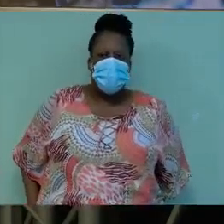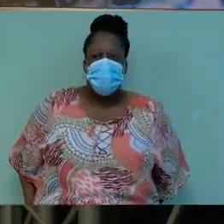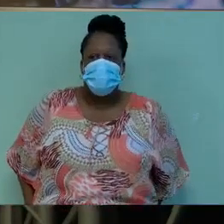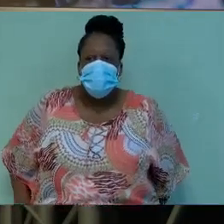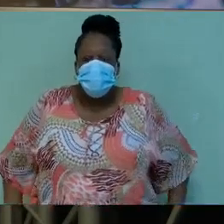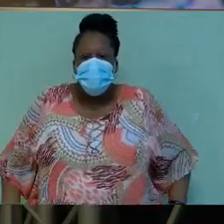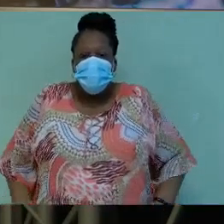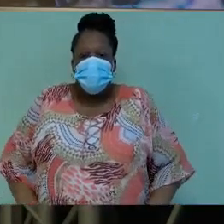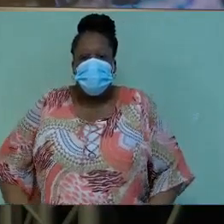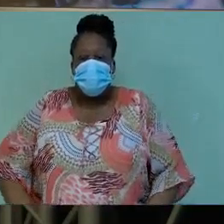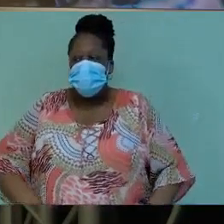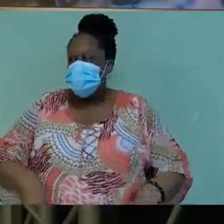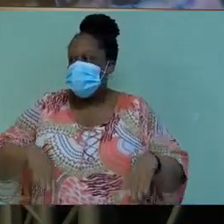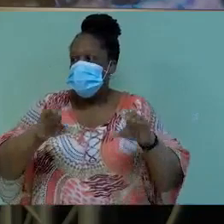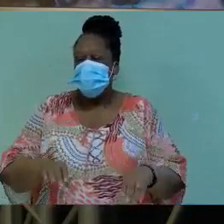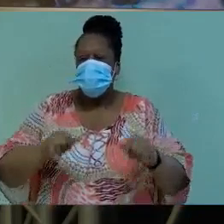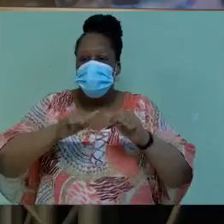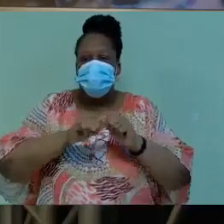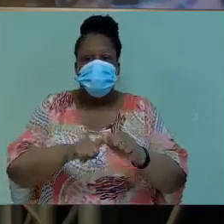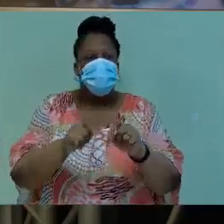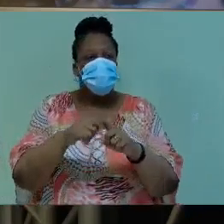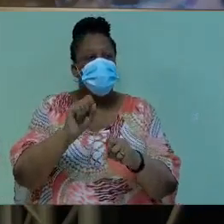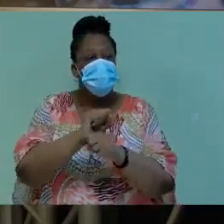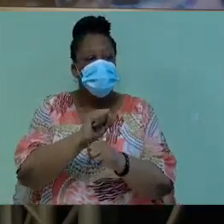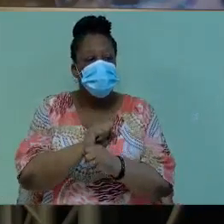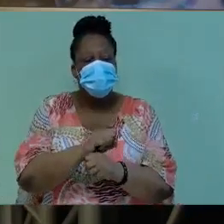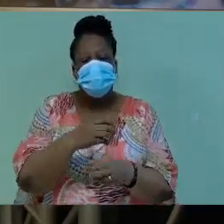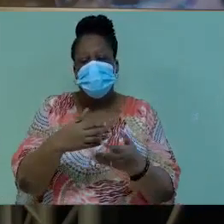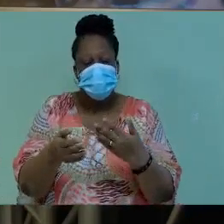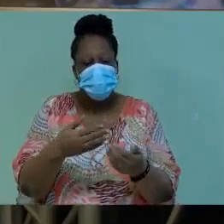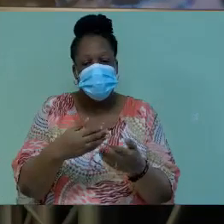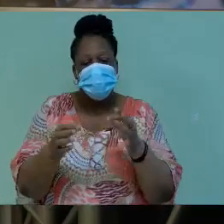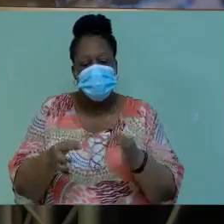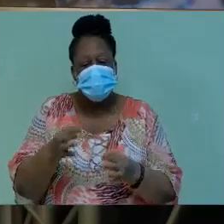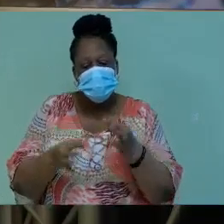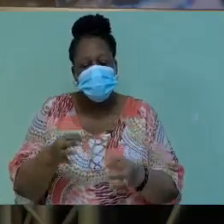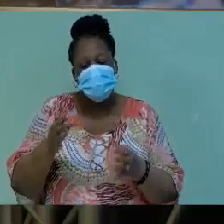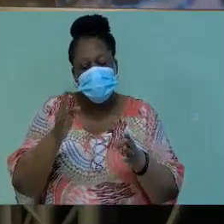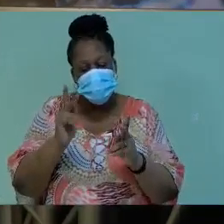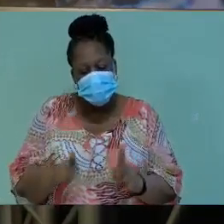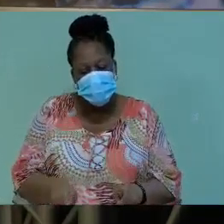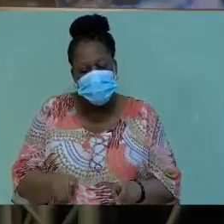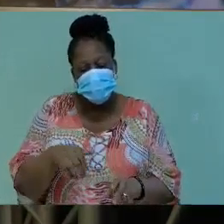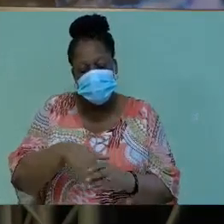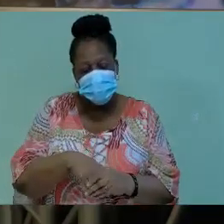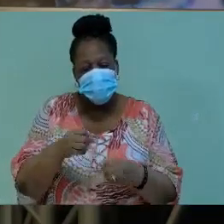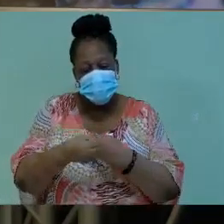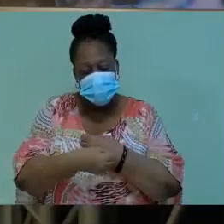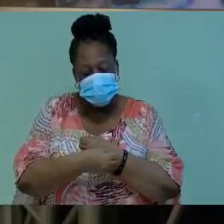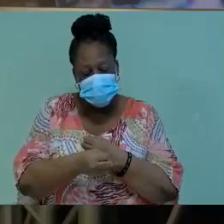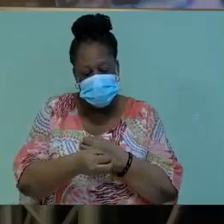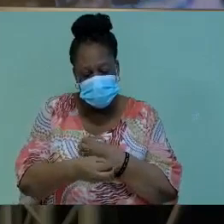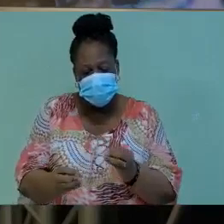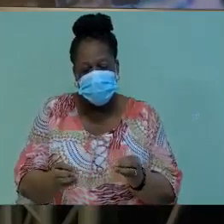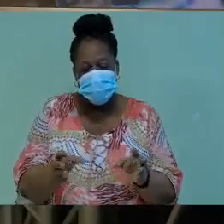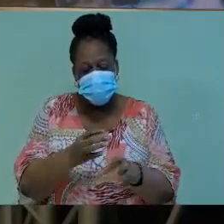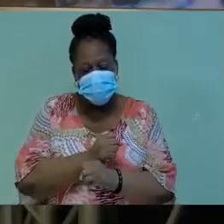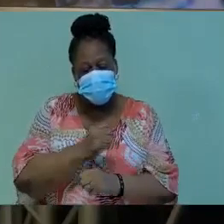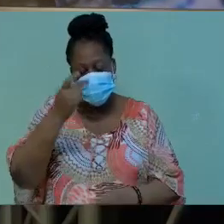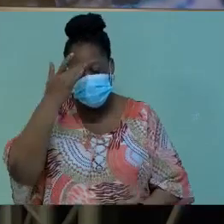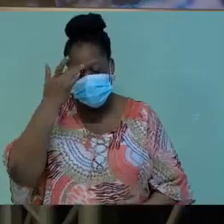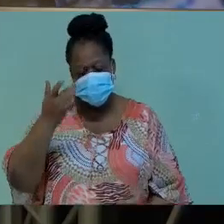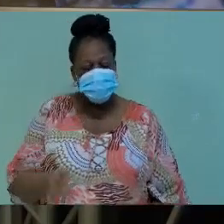and our duties to our customers. We also proceeded to provide remote access to